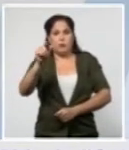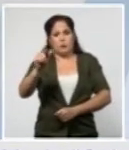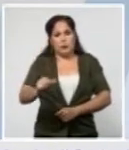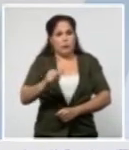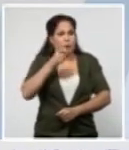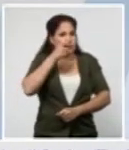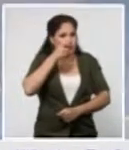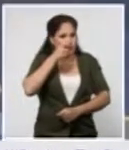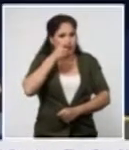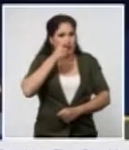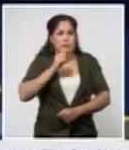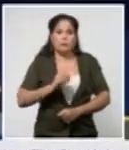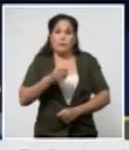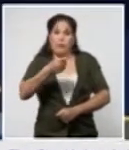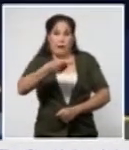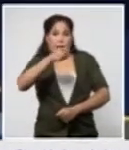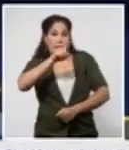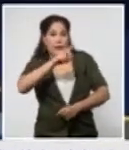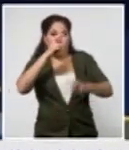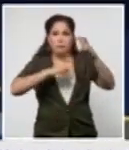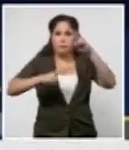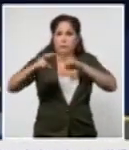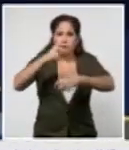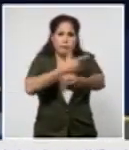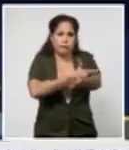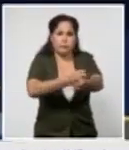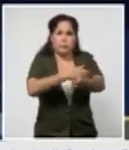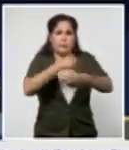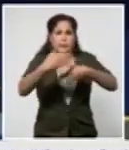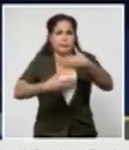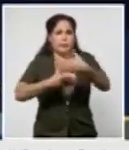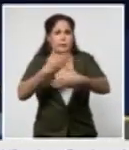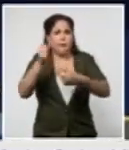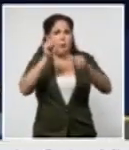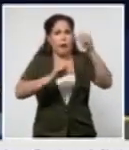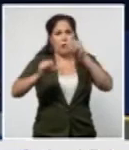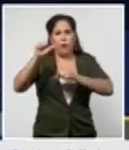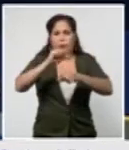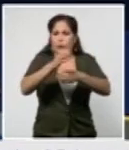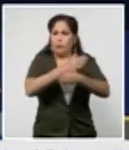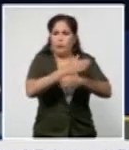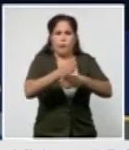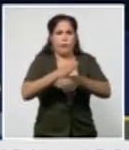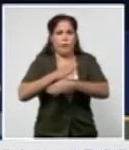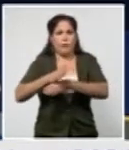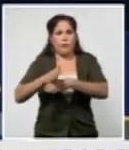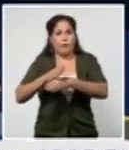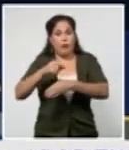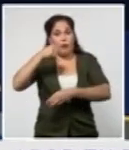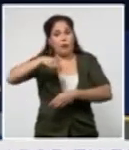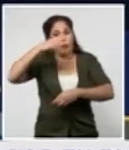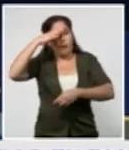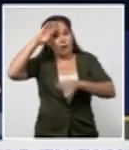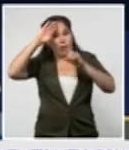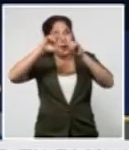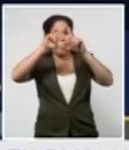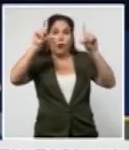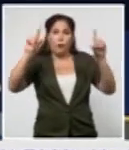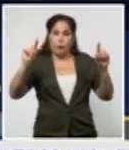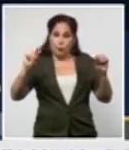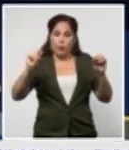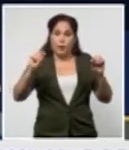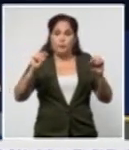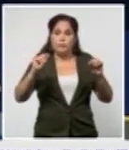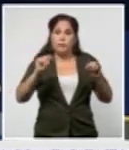264 people. Yesterday, the island's different molecular biology laboratories in our